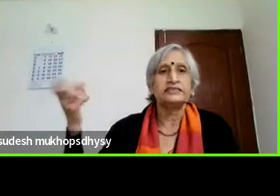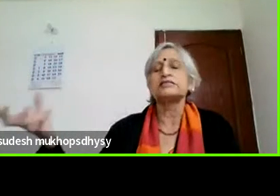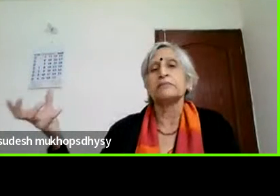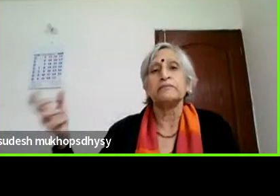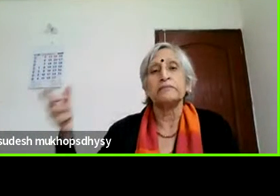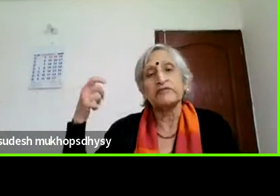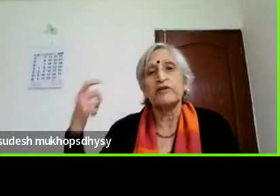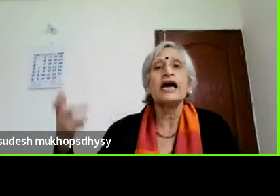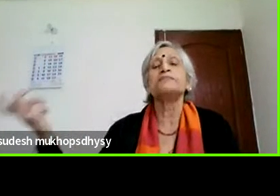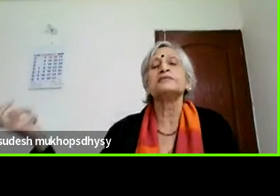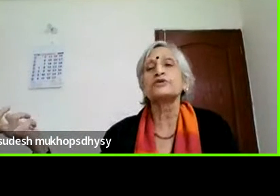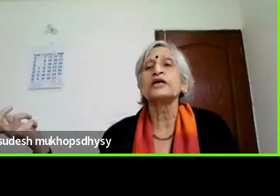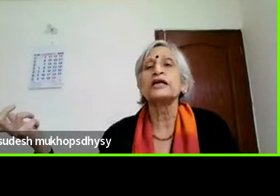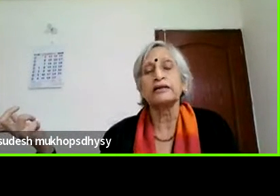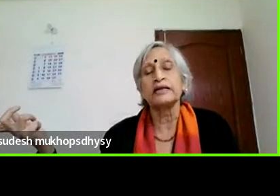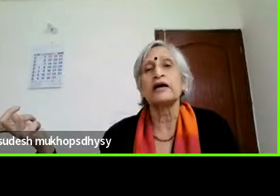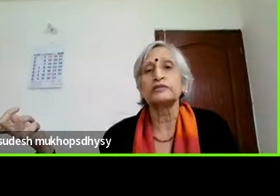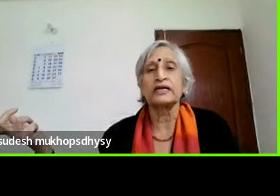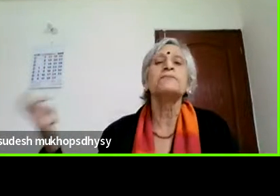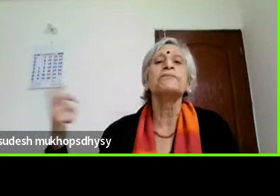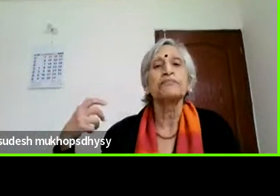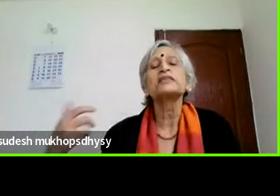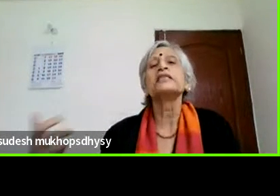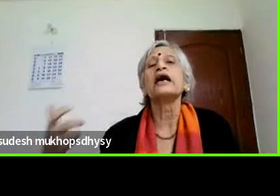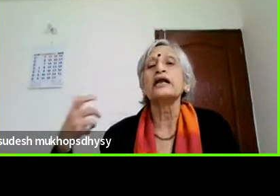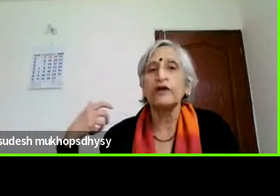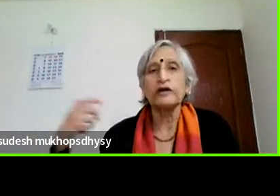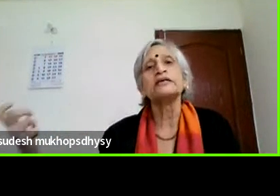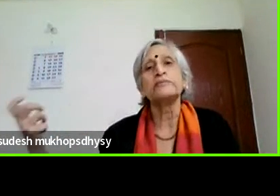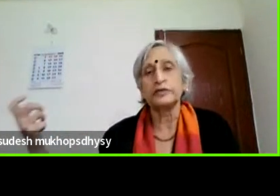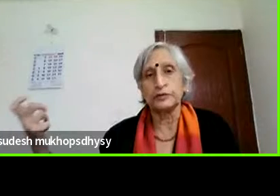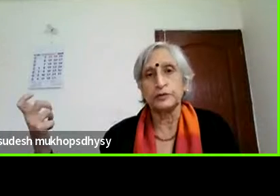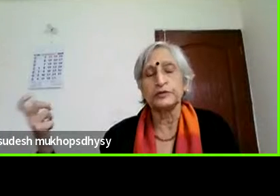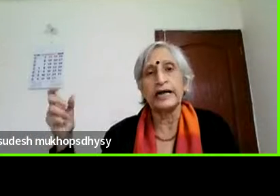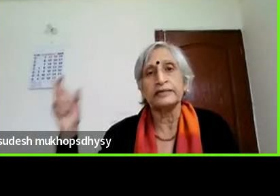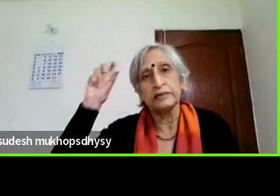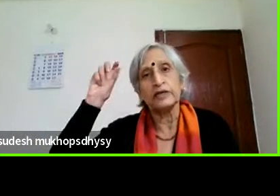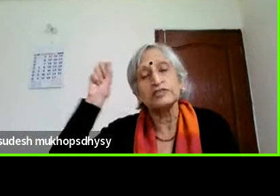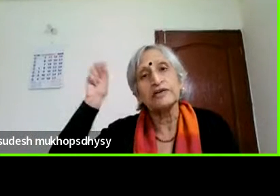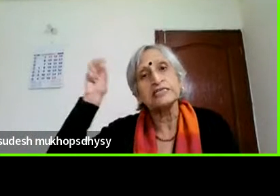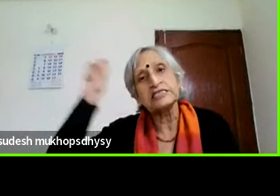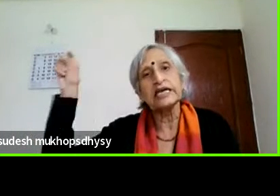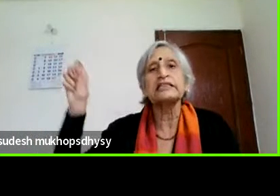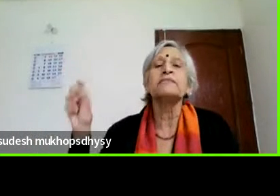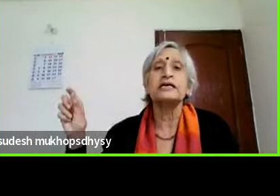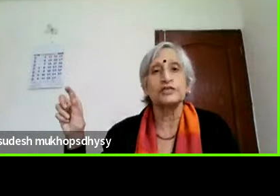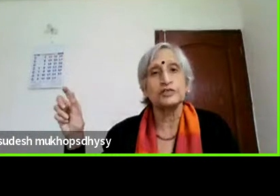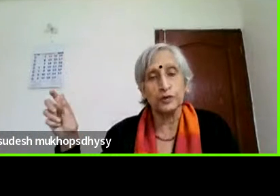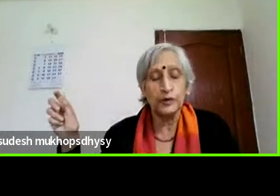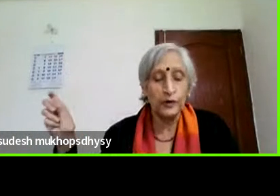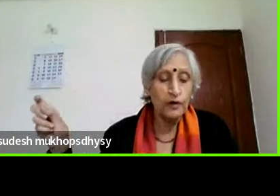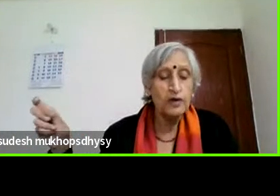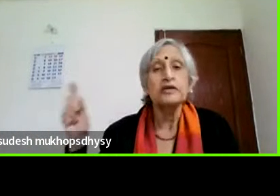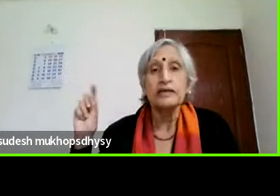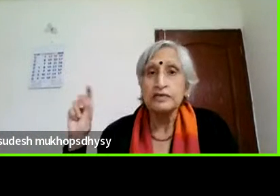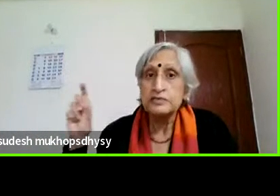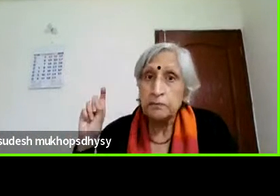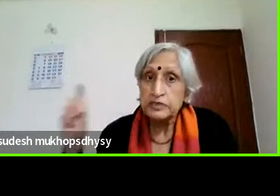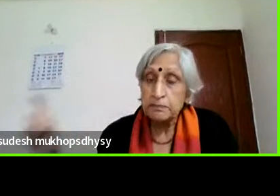many toilets, this one. But what happens to the learning outcome? They are not able to do that because we are seeing them as a